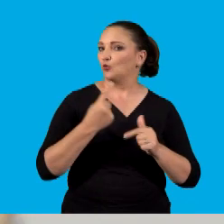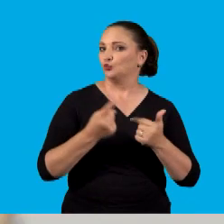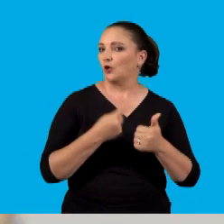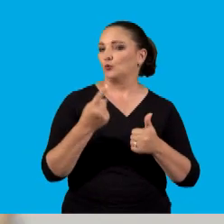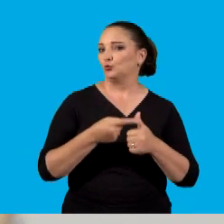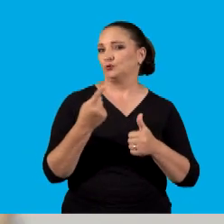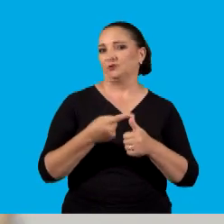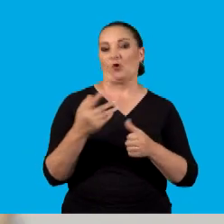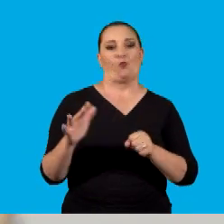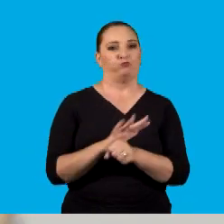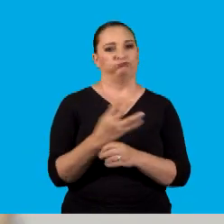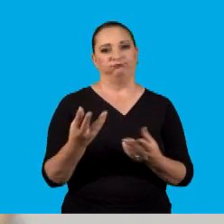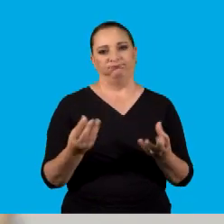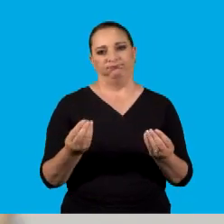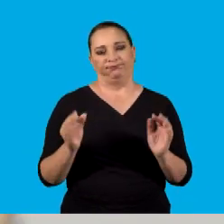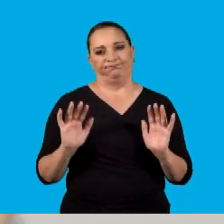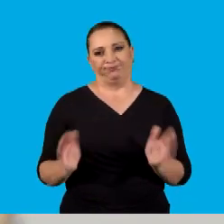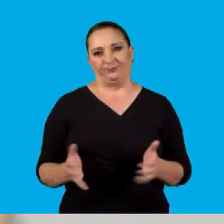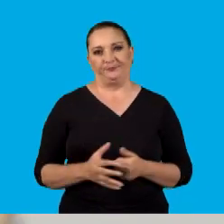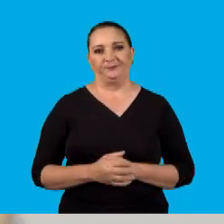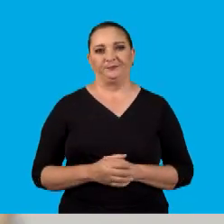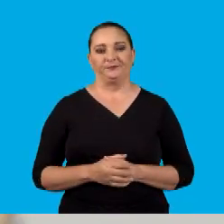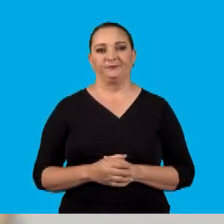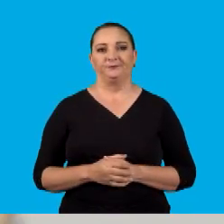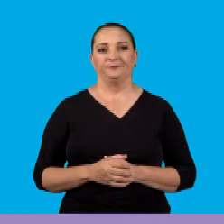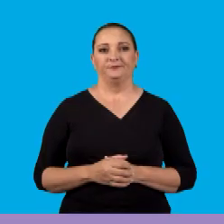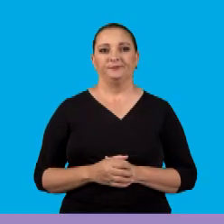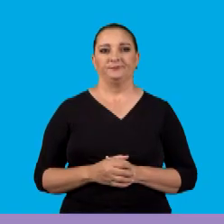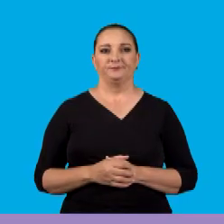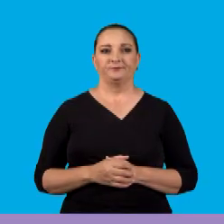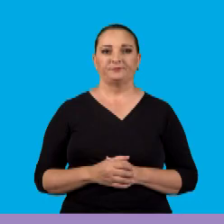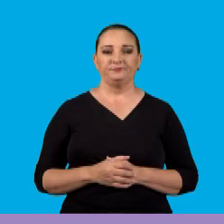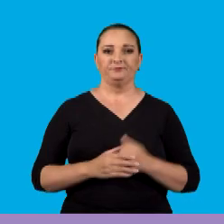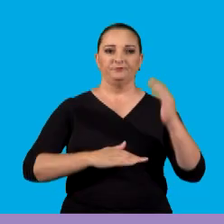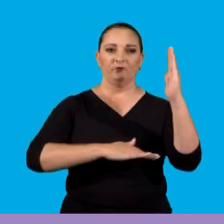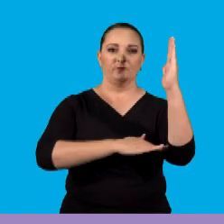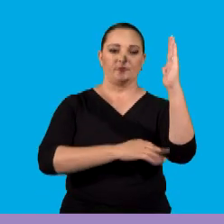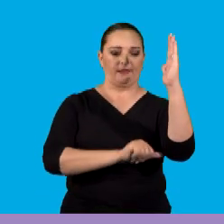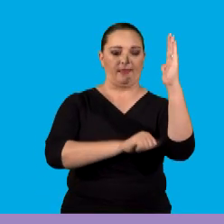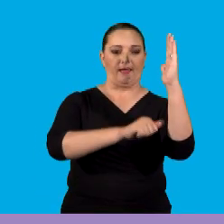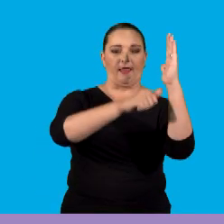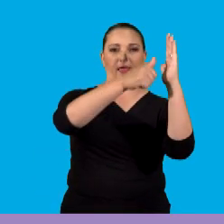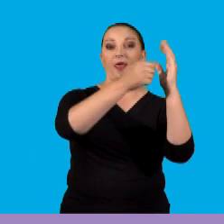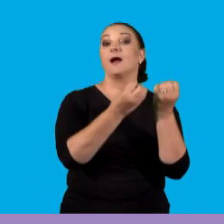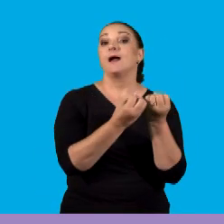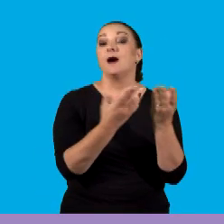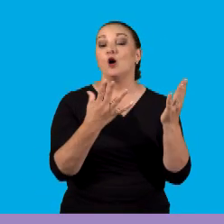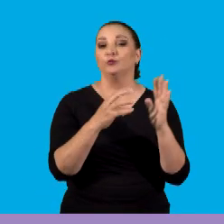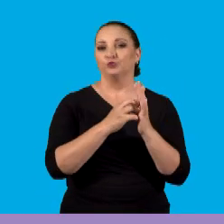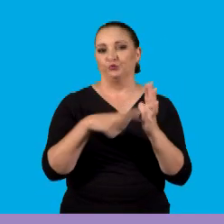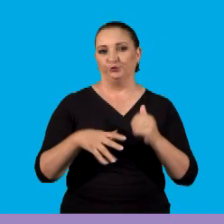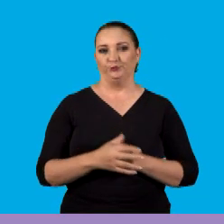can only be counted in whole numbers, for example, at the school when we are talking about the number of